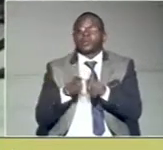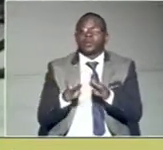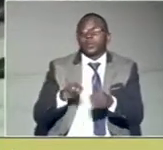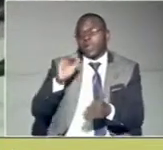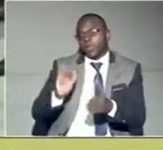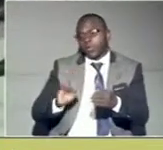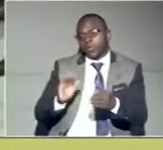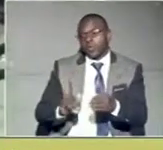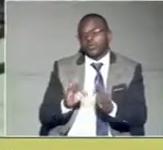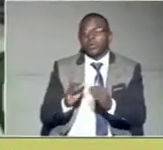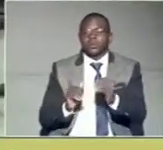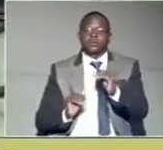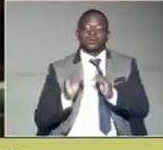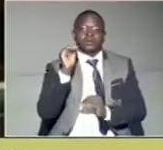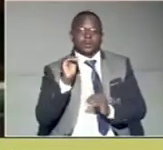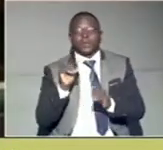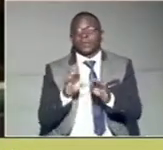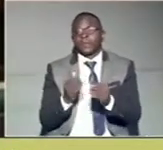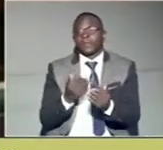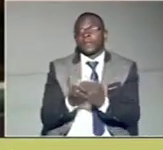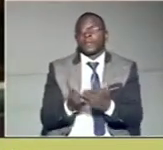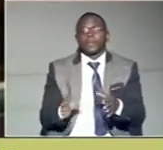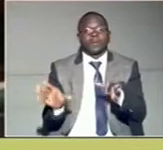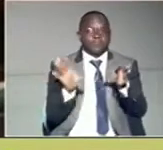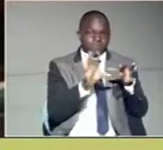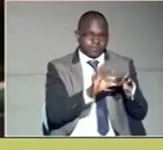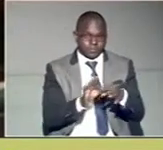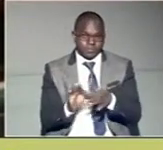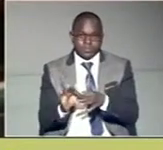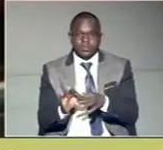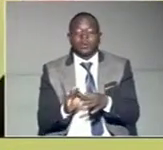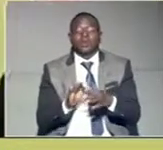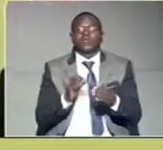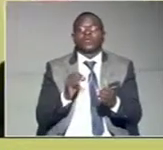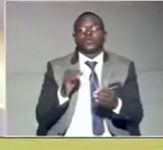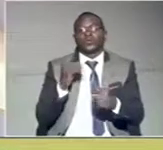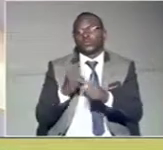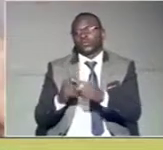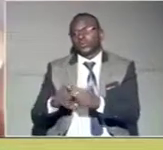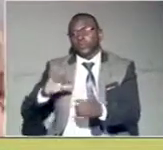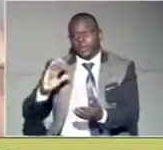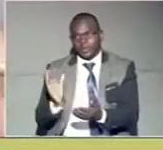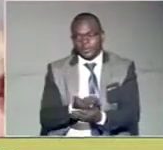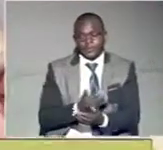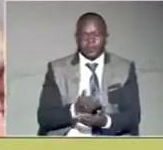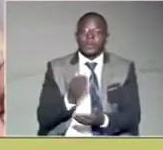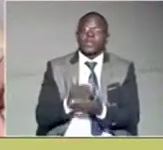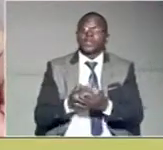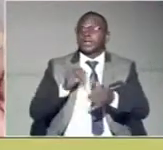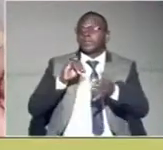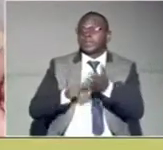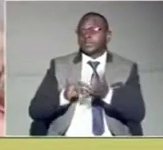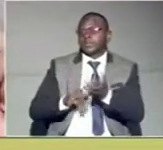lower than they ought to be, calling for concerted efforts for total elimination. Abamu ba senior media